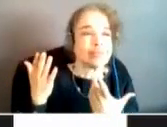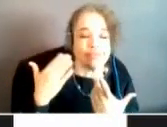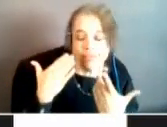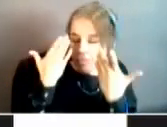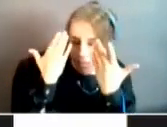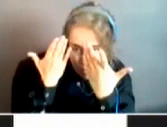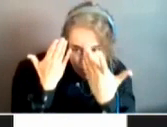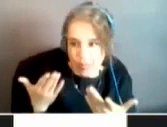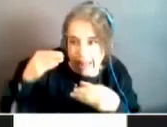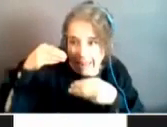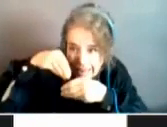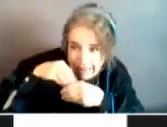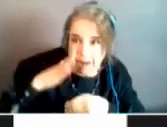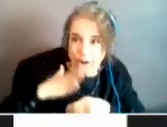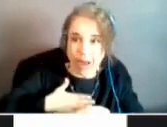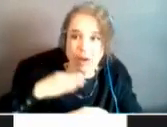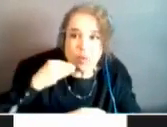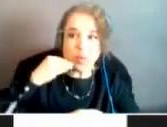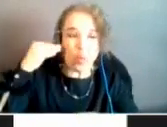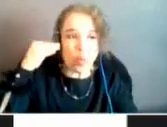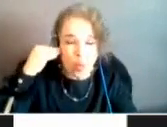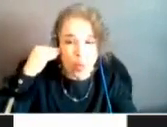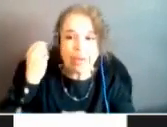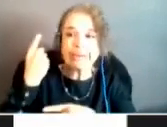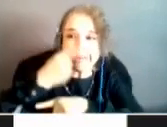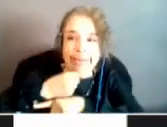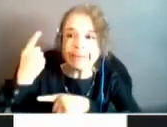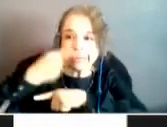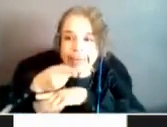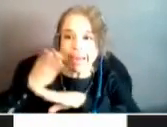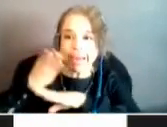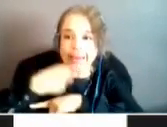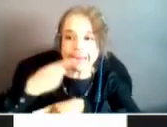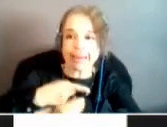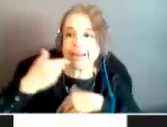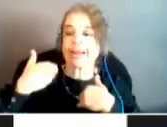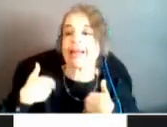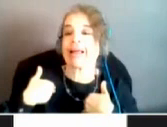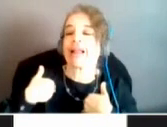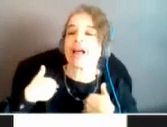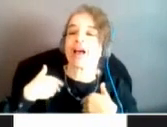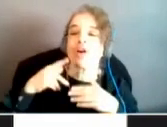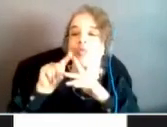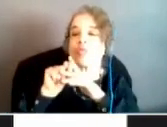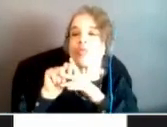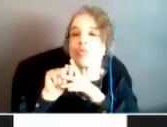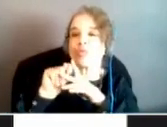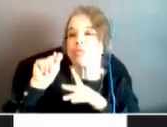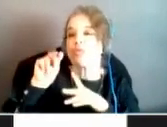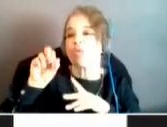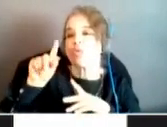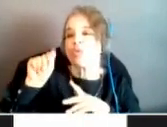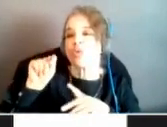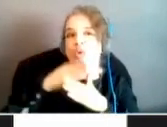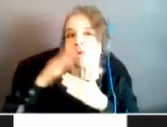you know, in my home day after day after day after day. I thought we were having a reprieve towards the end of